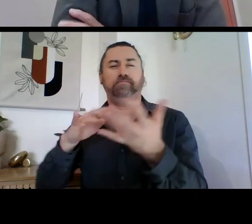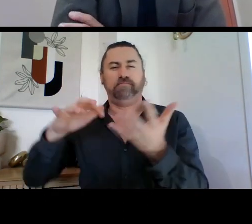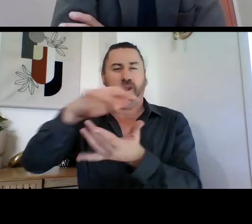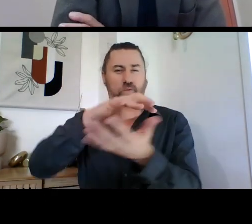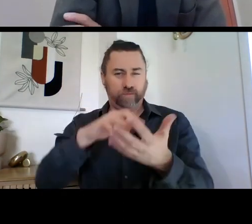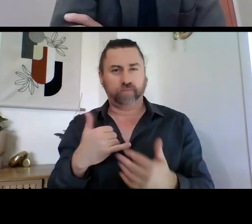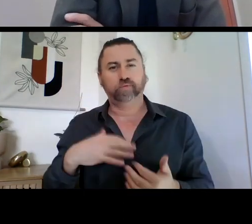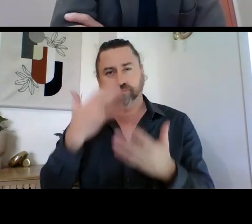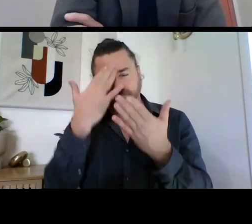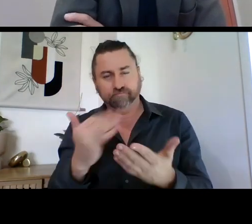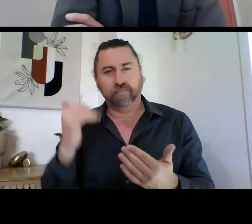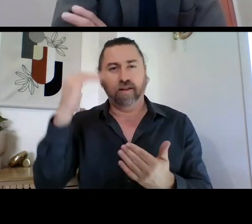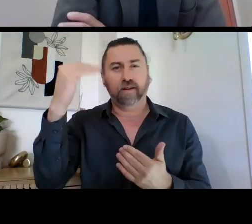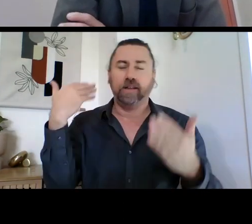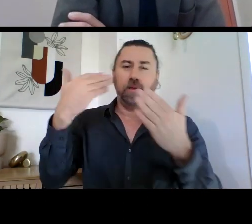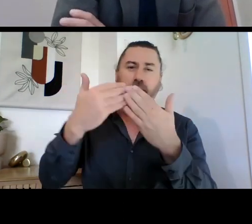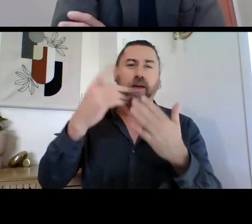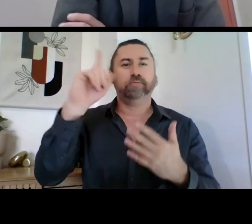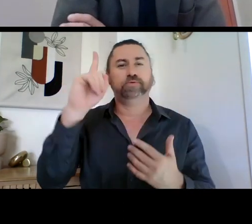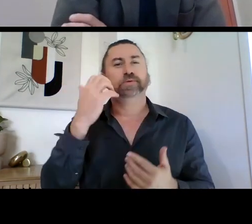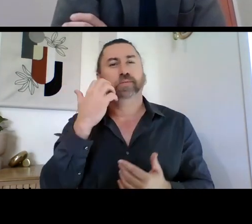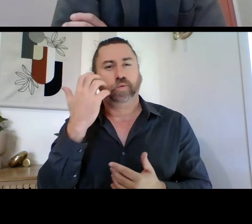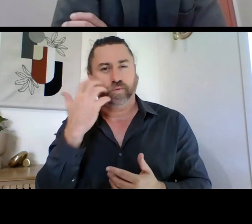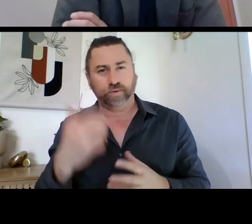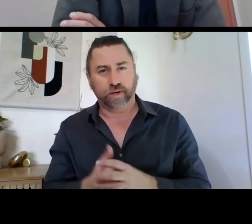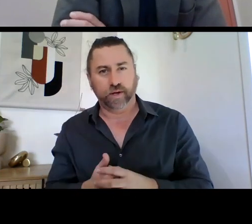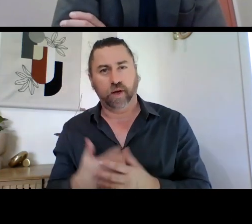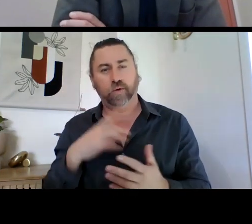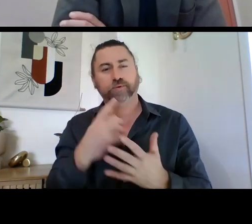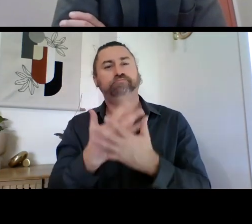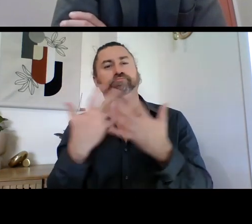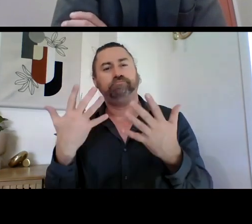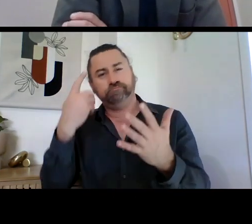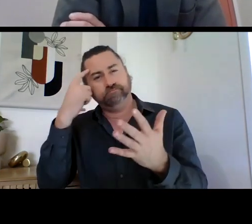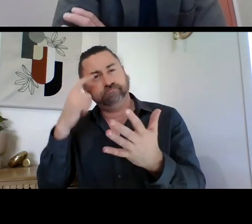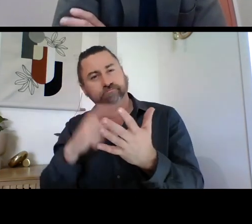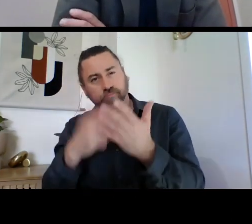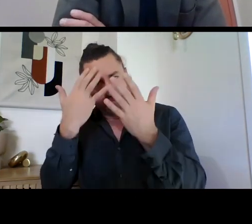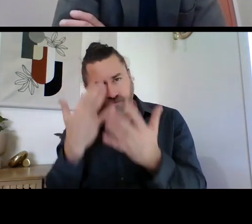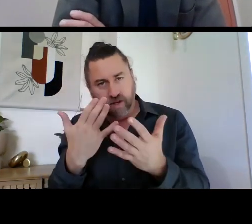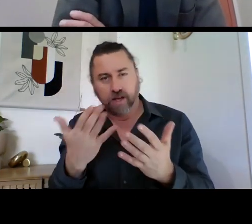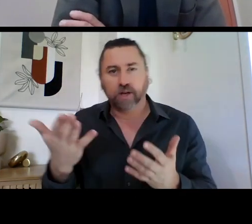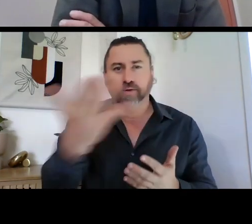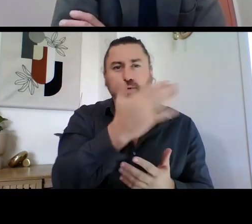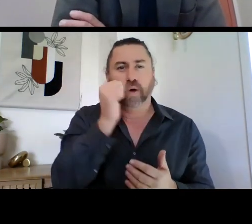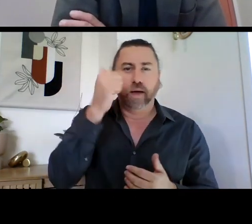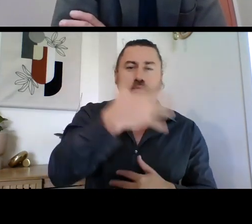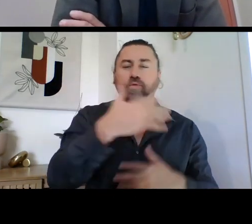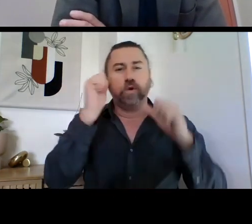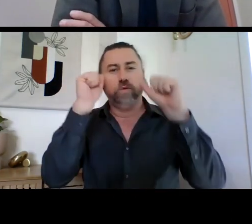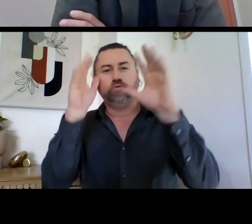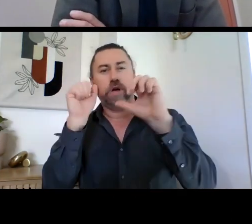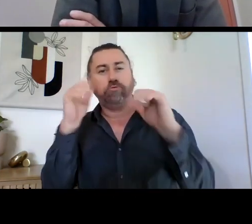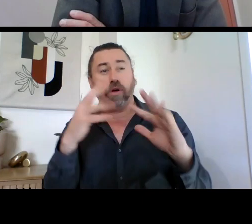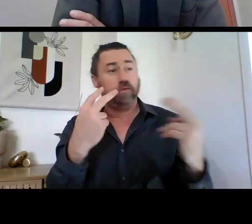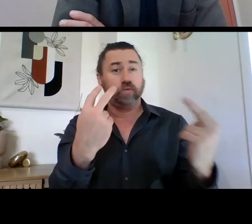to elders past, present and emerging, and I'd also like to acknowledge and extend that acknowledgement of respect to any Aboriginal and Torres Strait